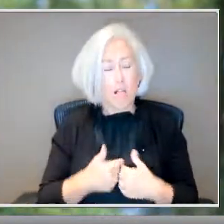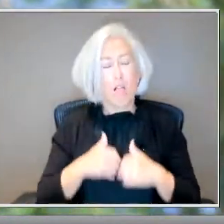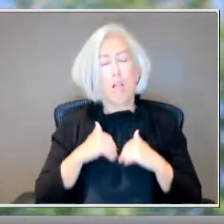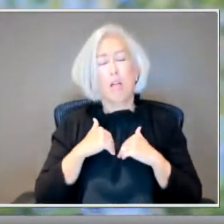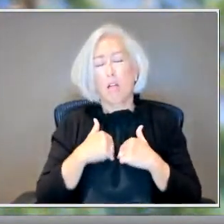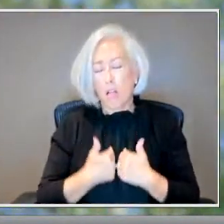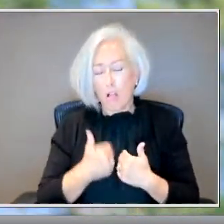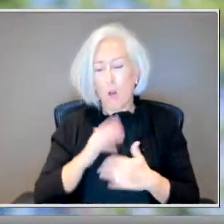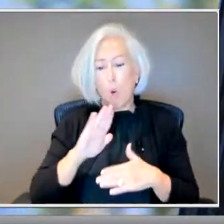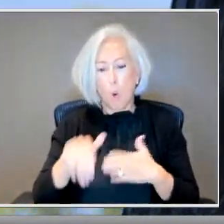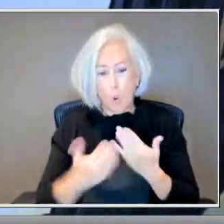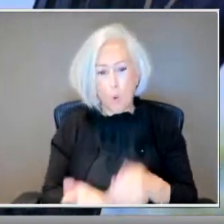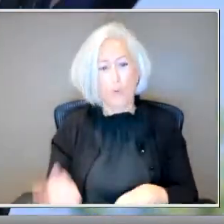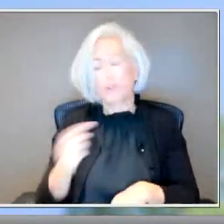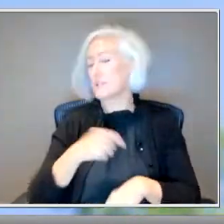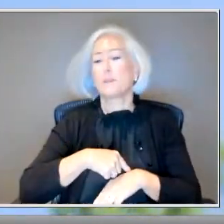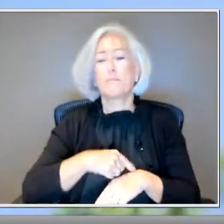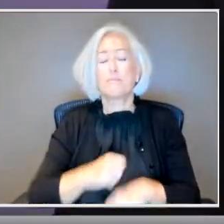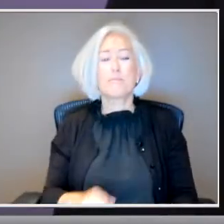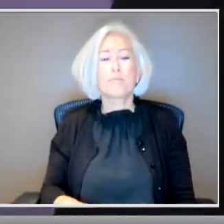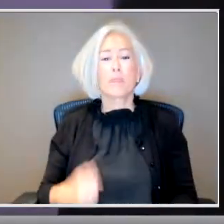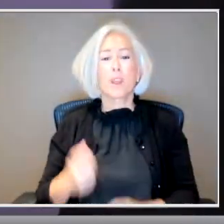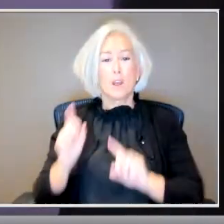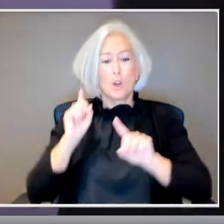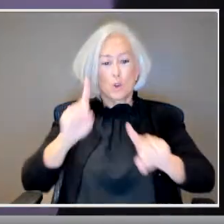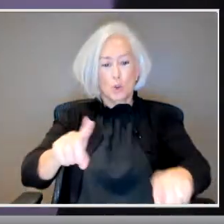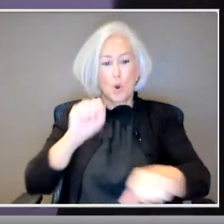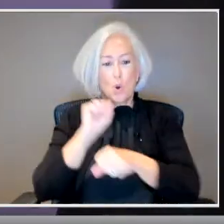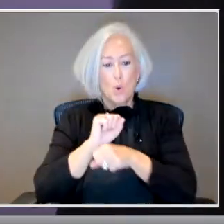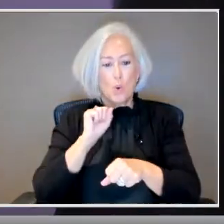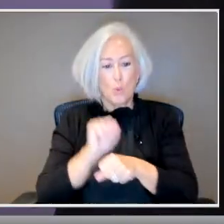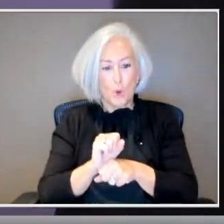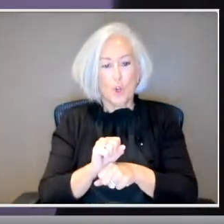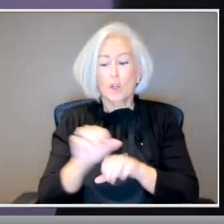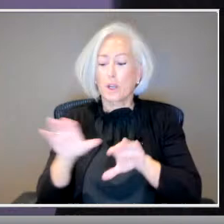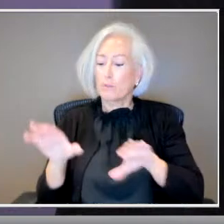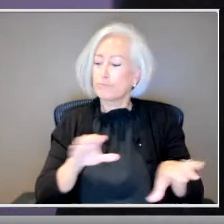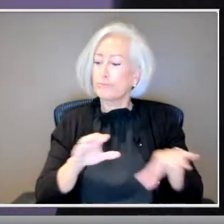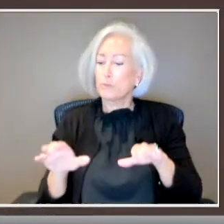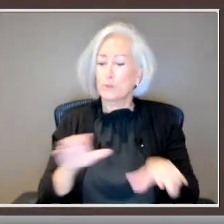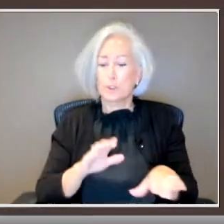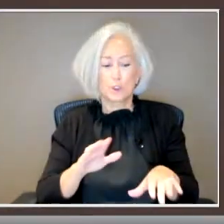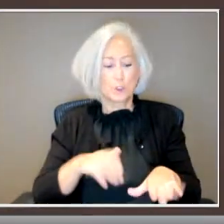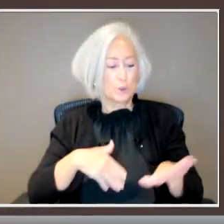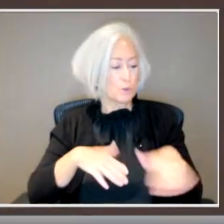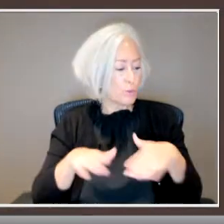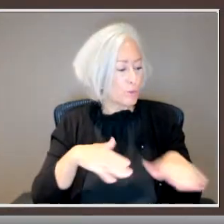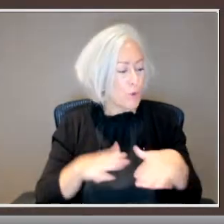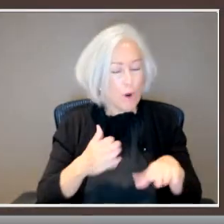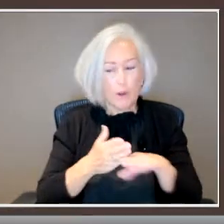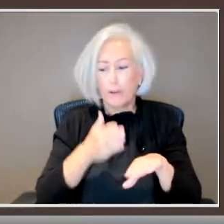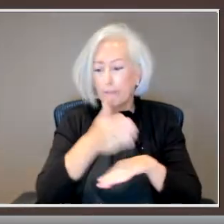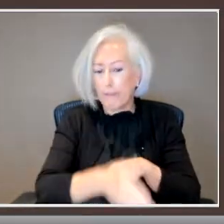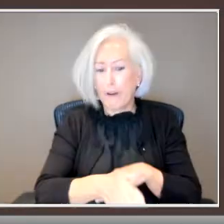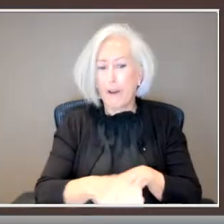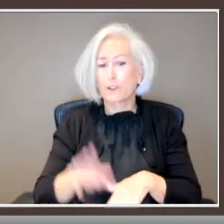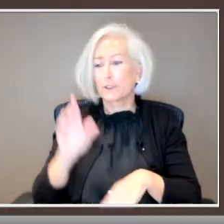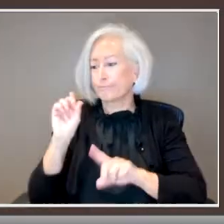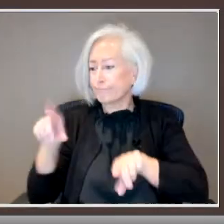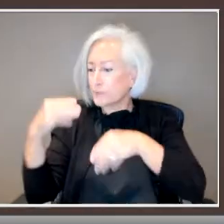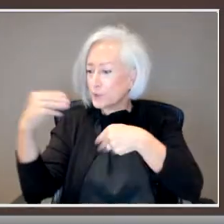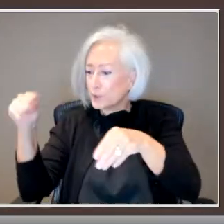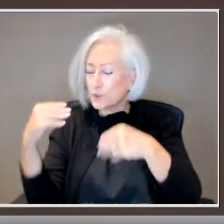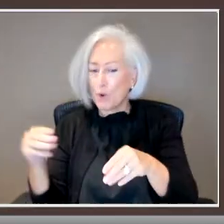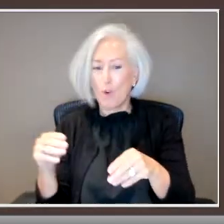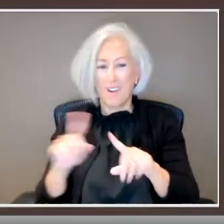work, and typically I could come home and go walk or do a bunch of things, and I was tired every night. The real red flag, her